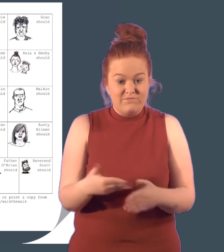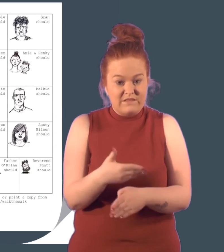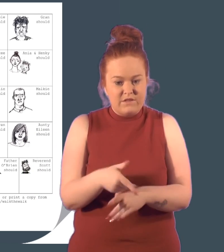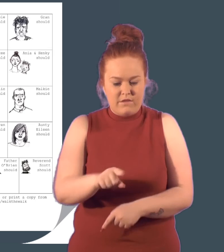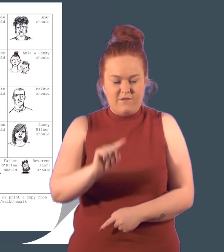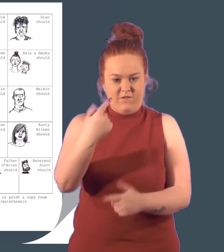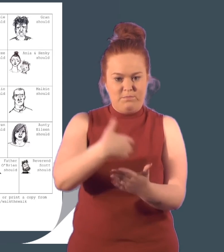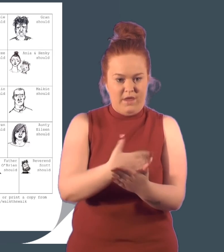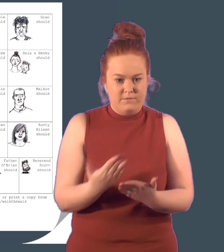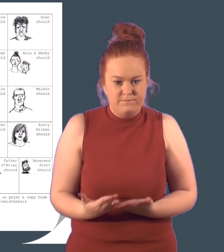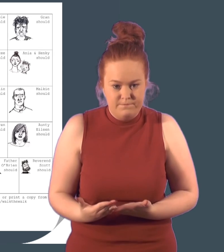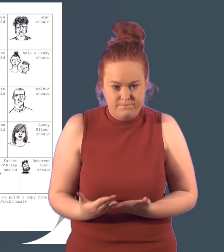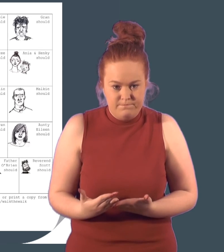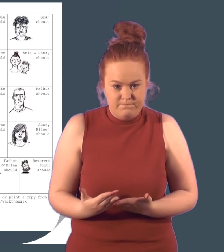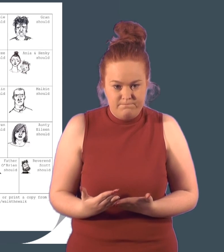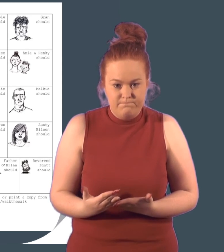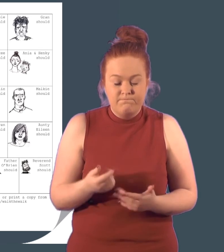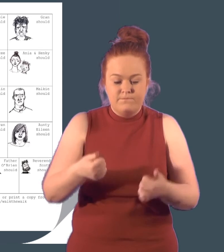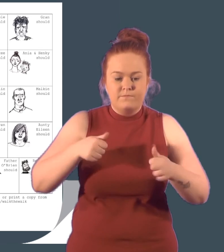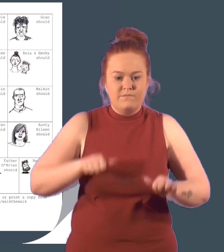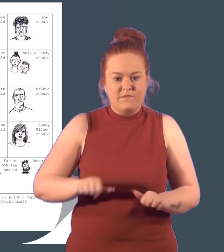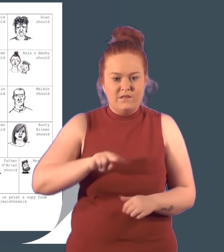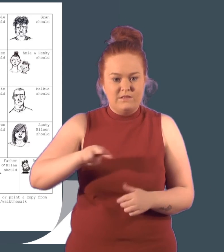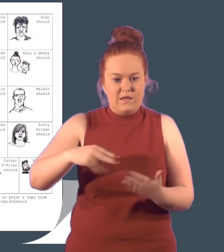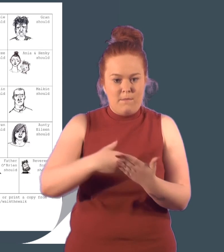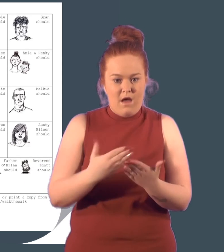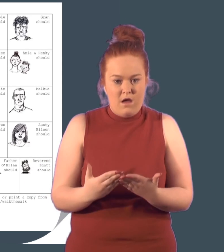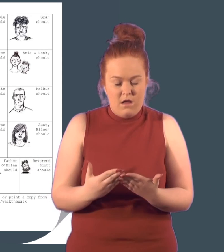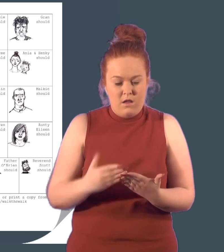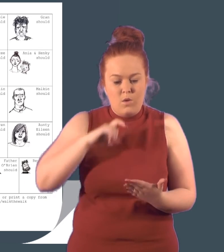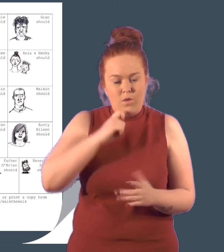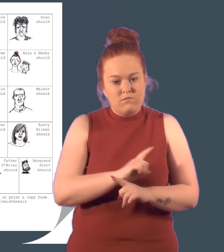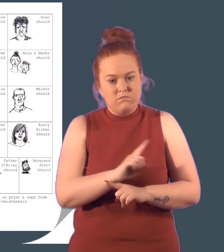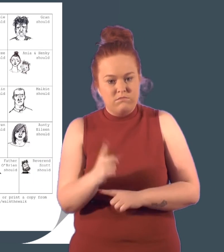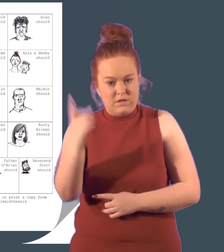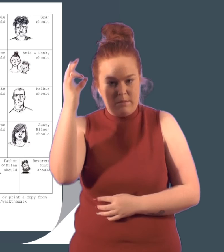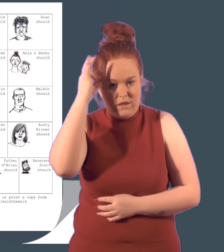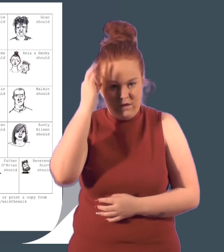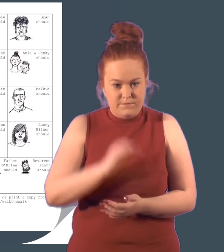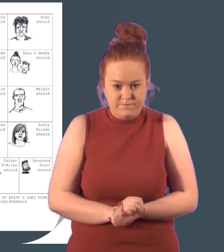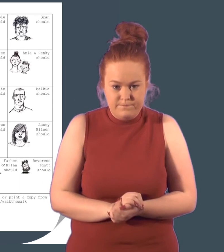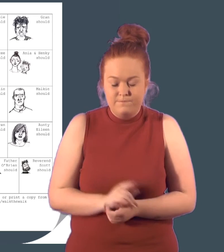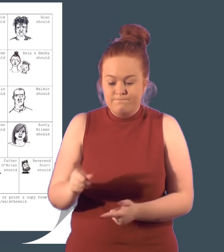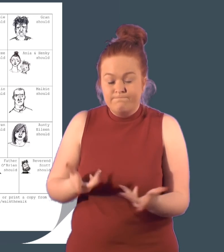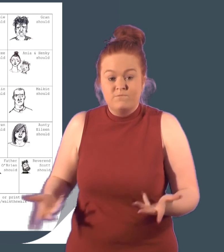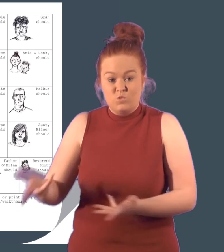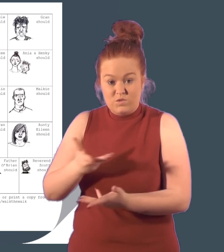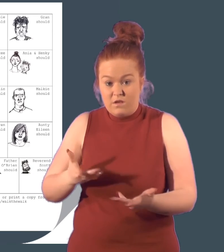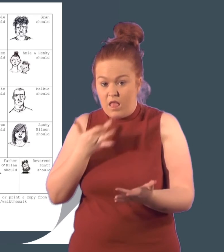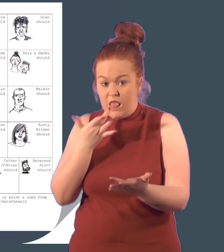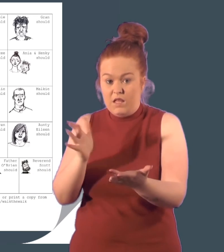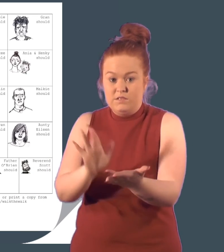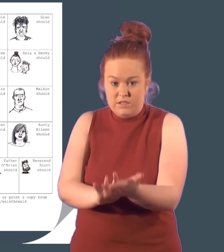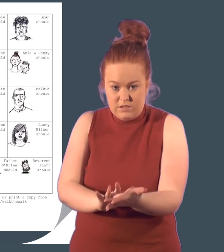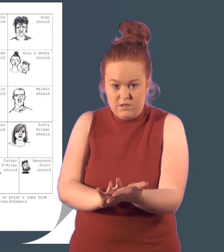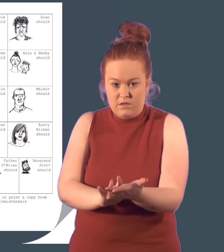the exercise. I'm going to let you do that, and then there's a second bit which we'll come to in a minute. So have a discussion, stick them down on that